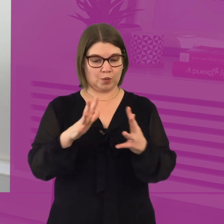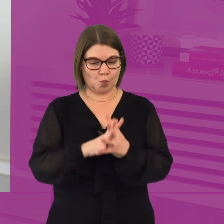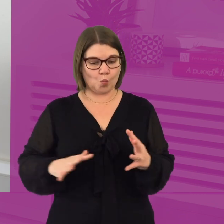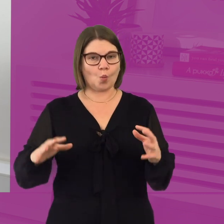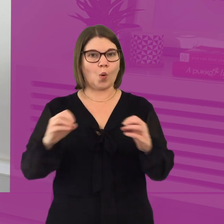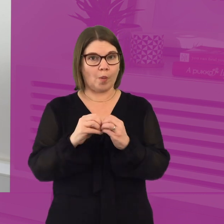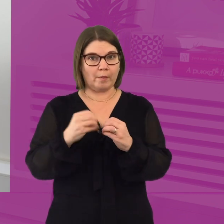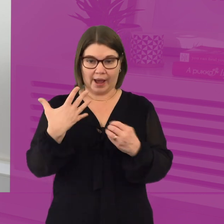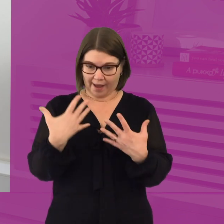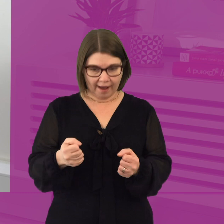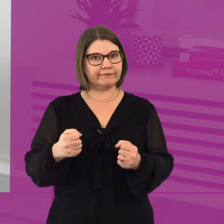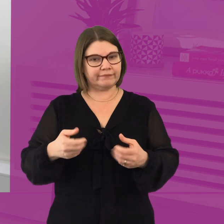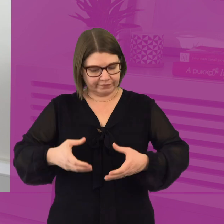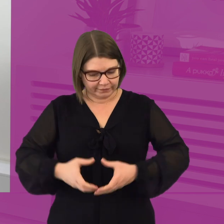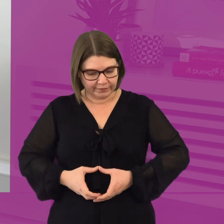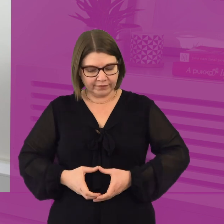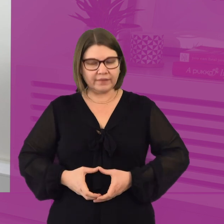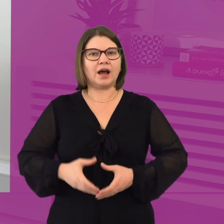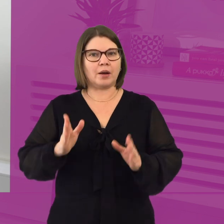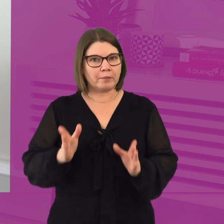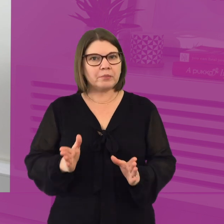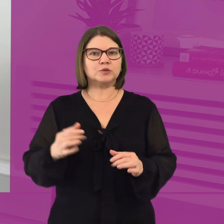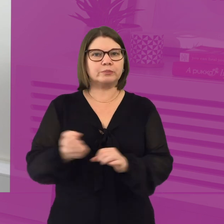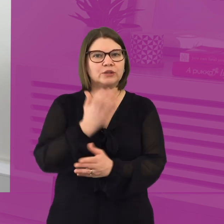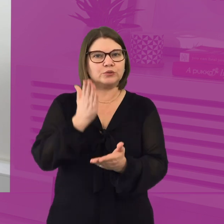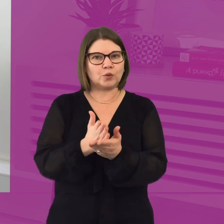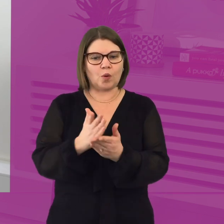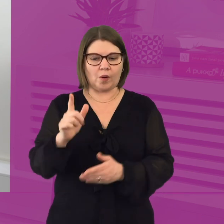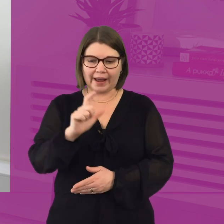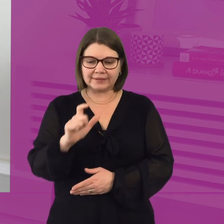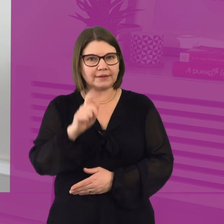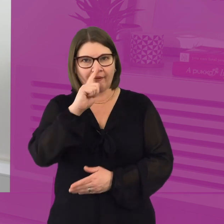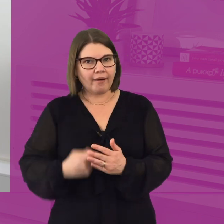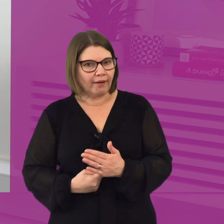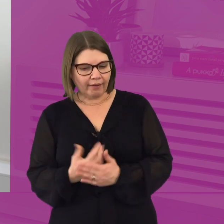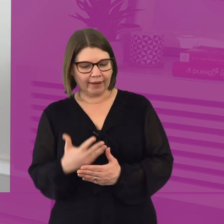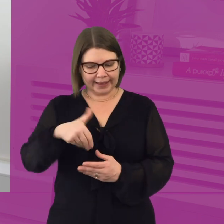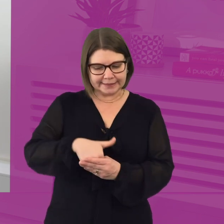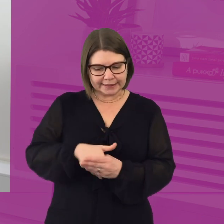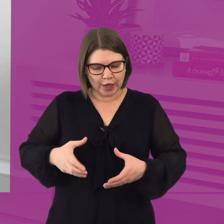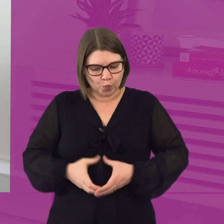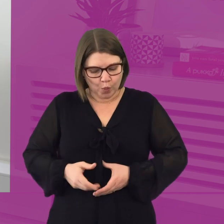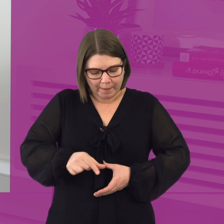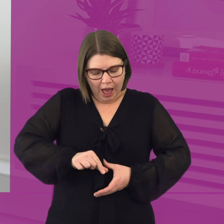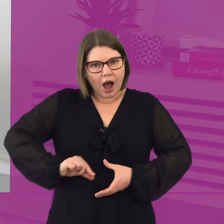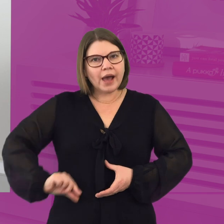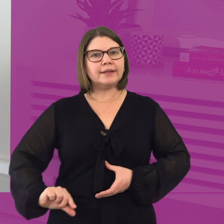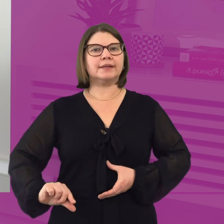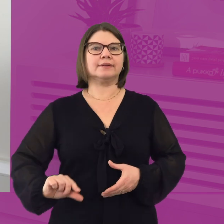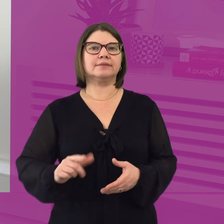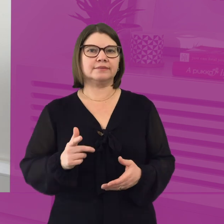haven't had a hysterectomy, you still have a womb, is that it prevents cancer of the womb lining. So if you